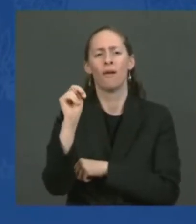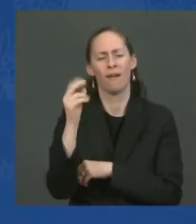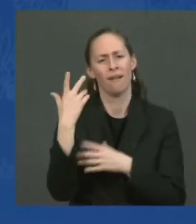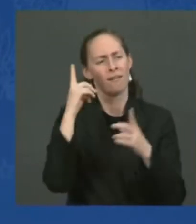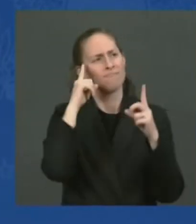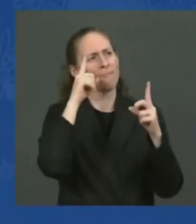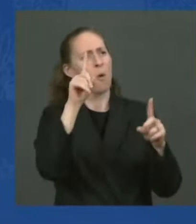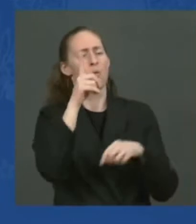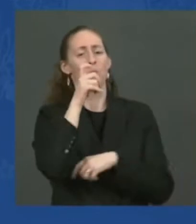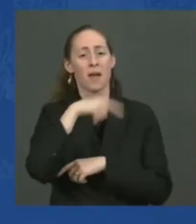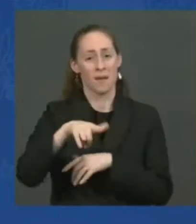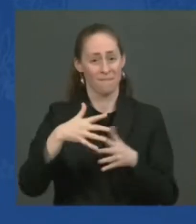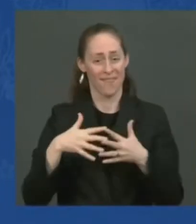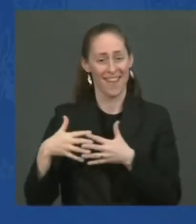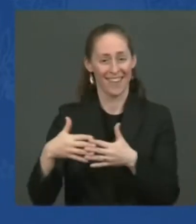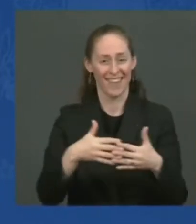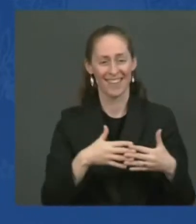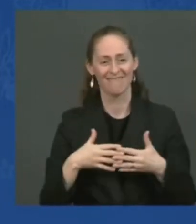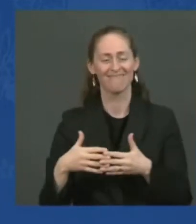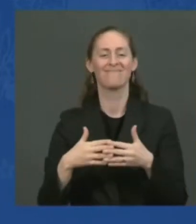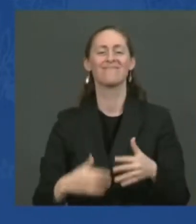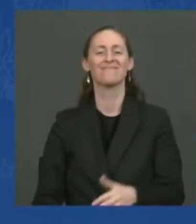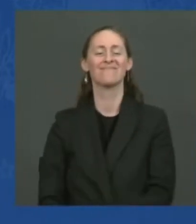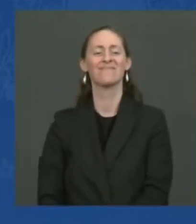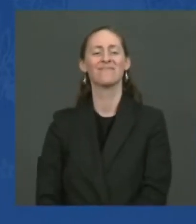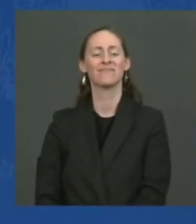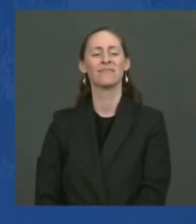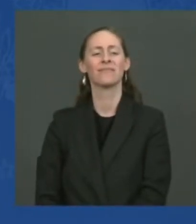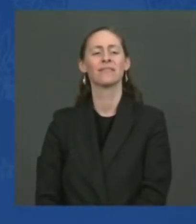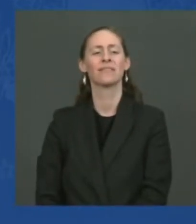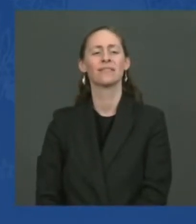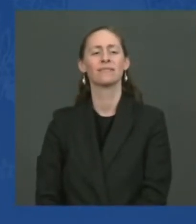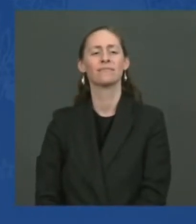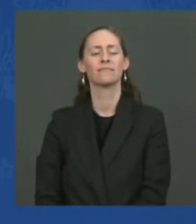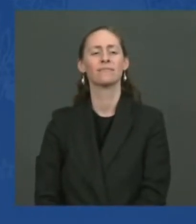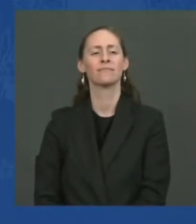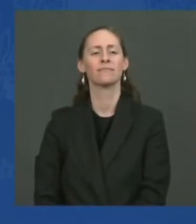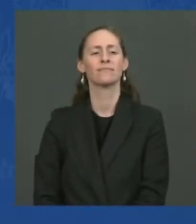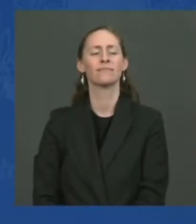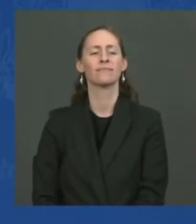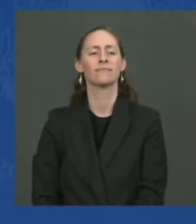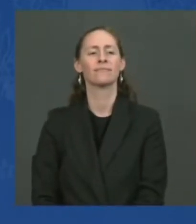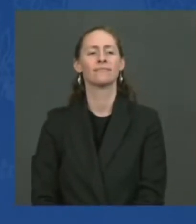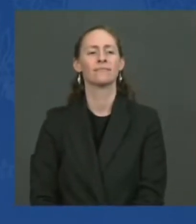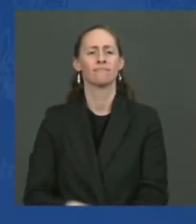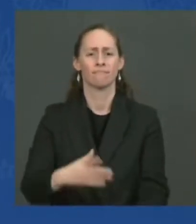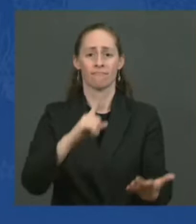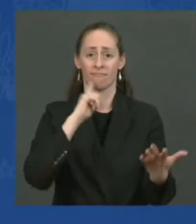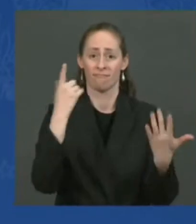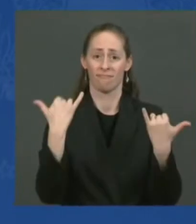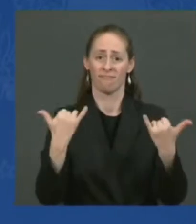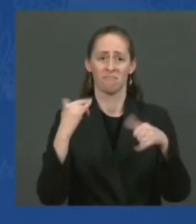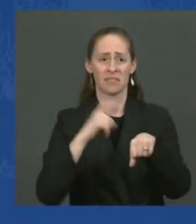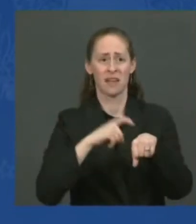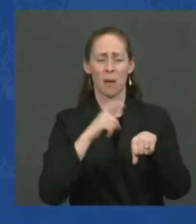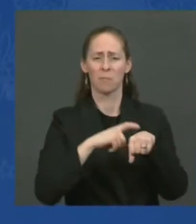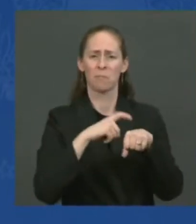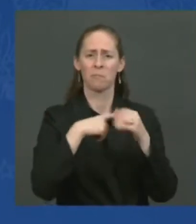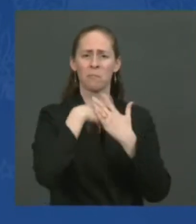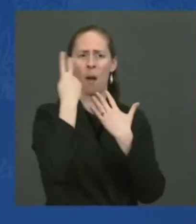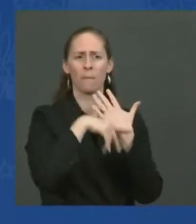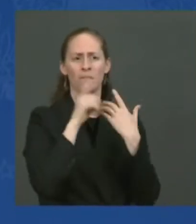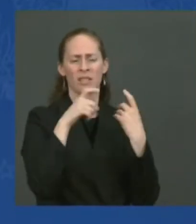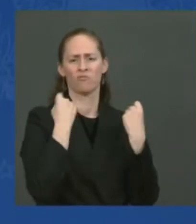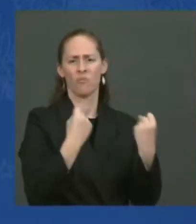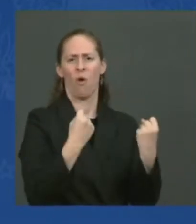We have the materials and components needed in our nation's infrastructure. Investments in infrastructure